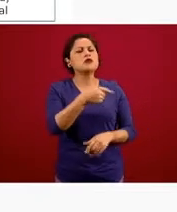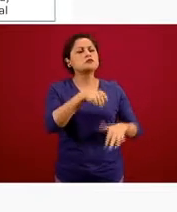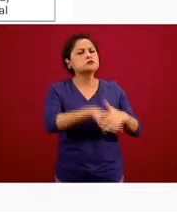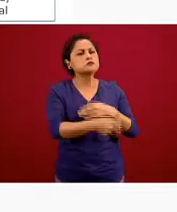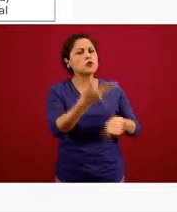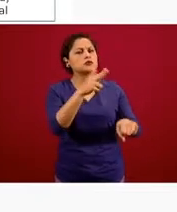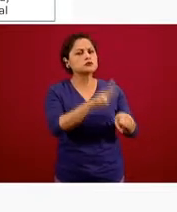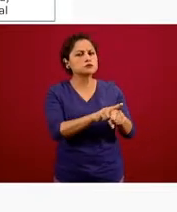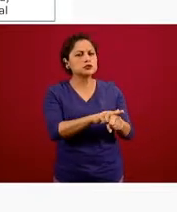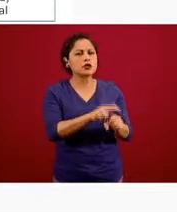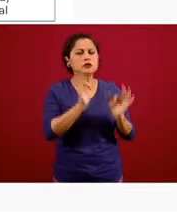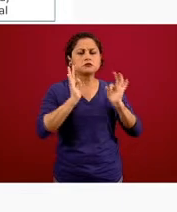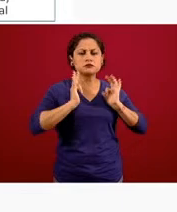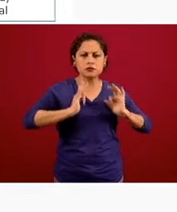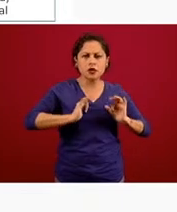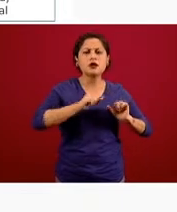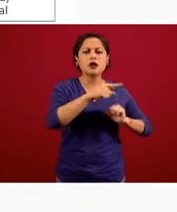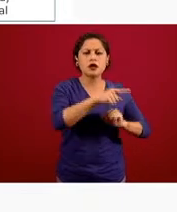meaning